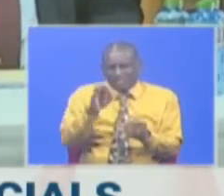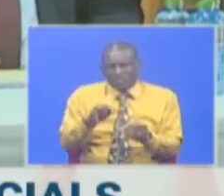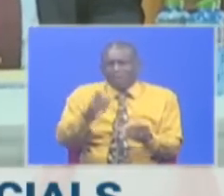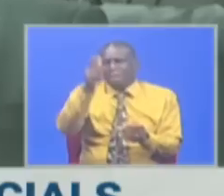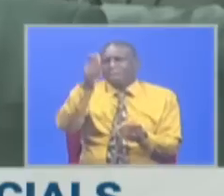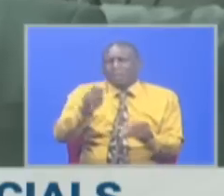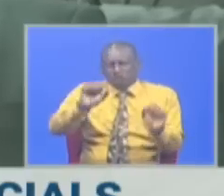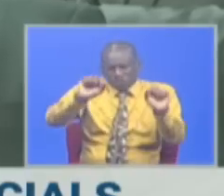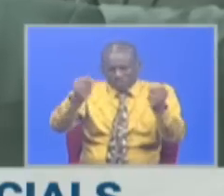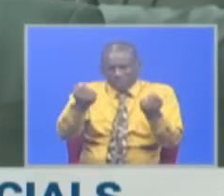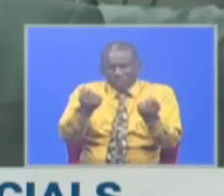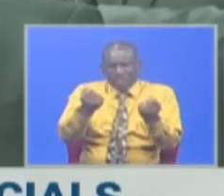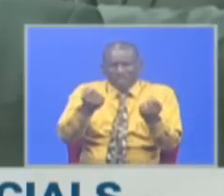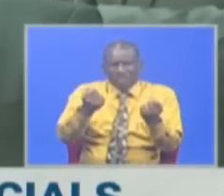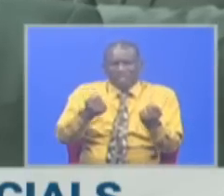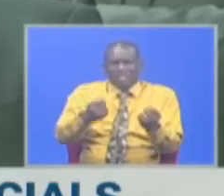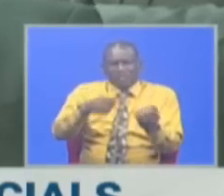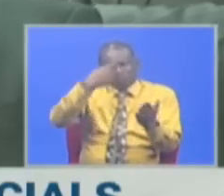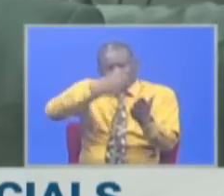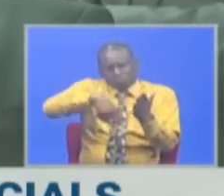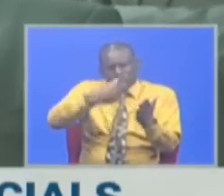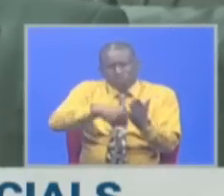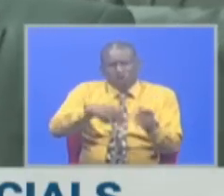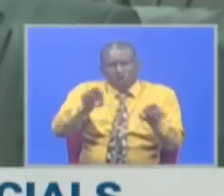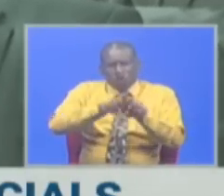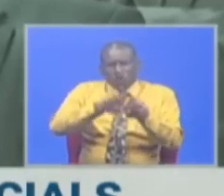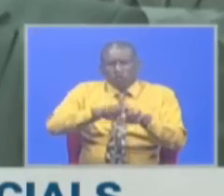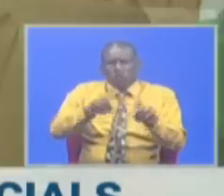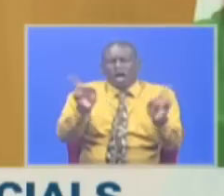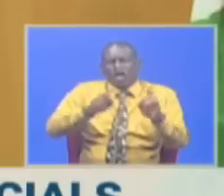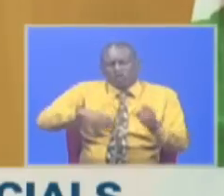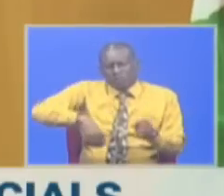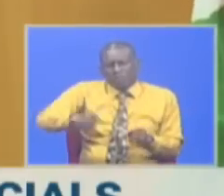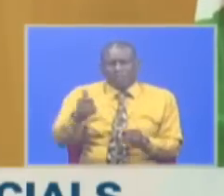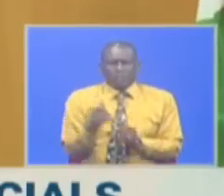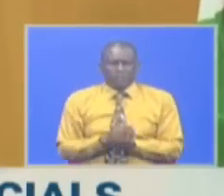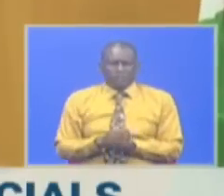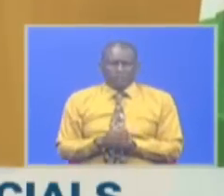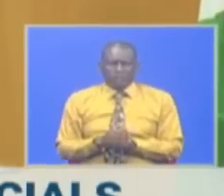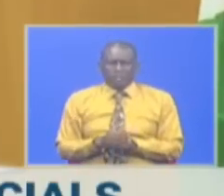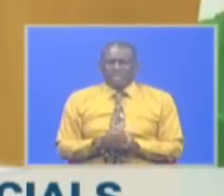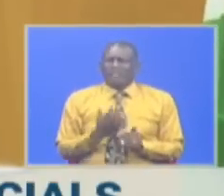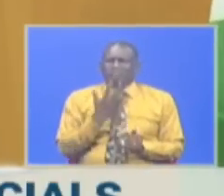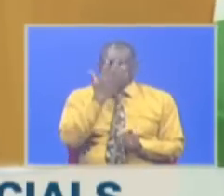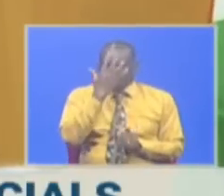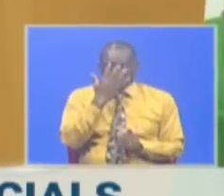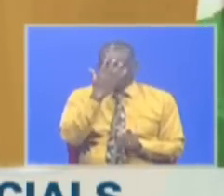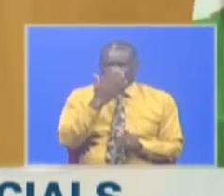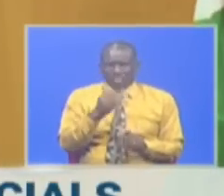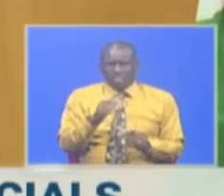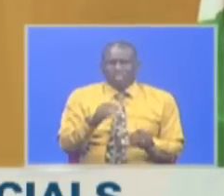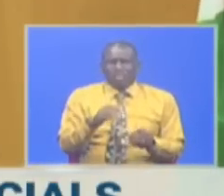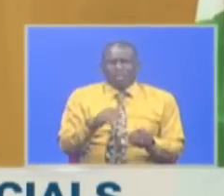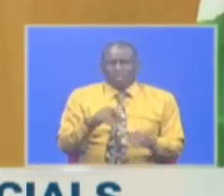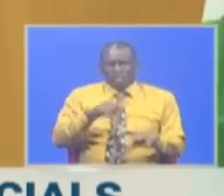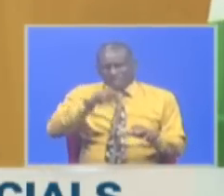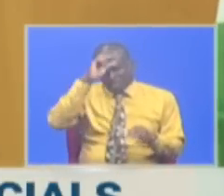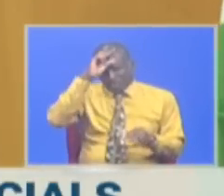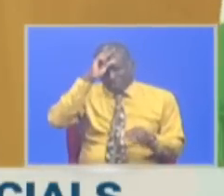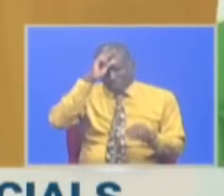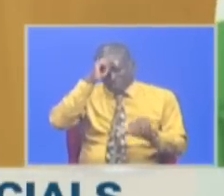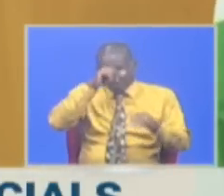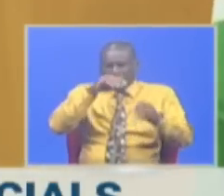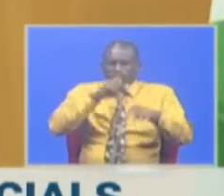and credit cooperative deductions are also outstanding. It's so embarrassing to any government when their own